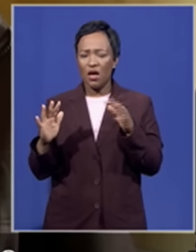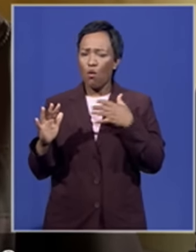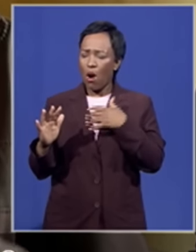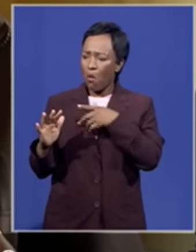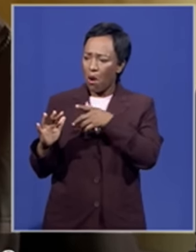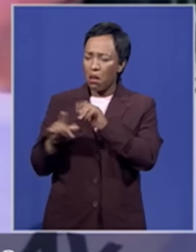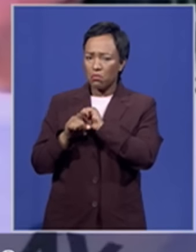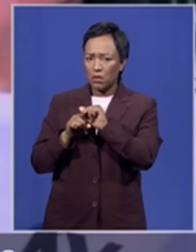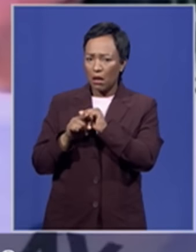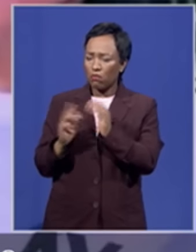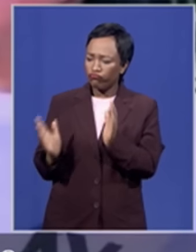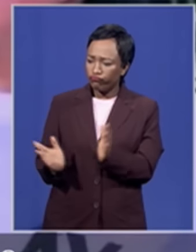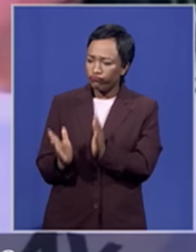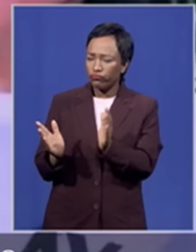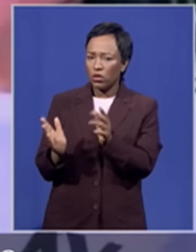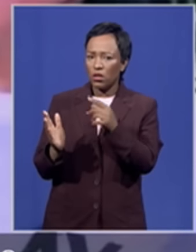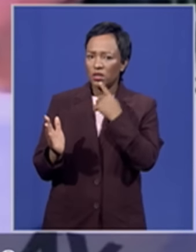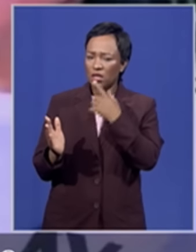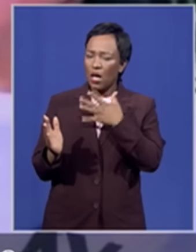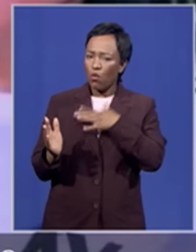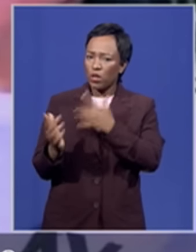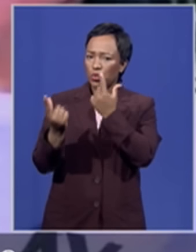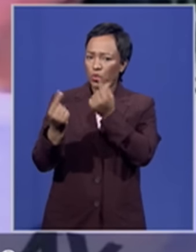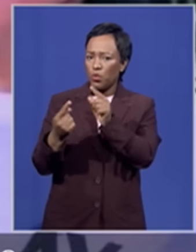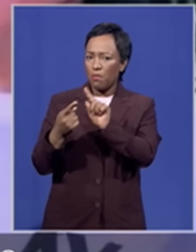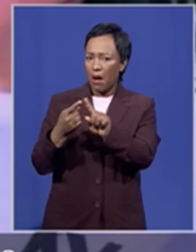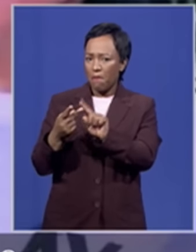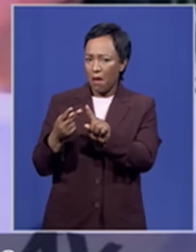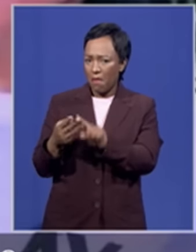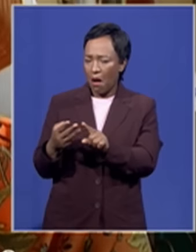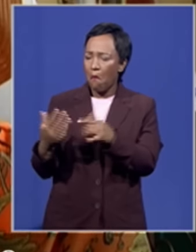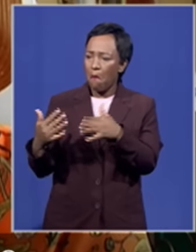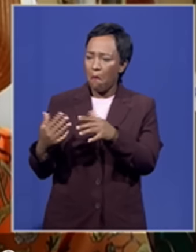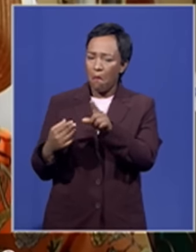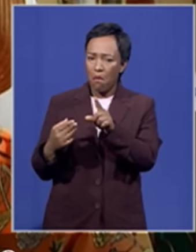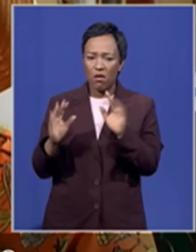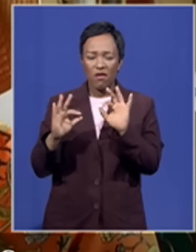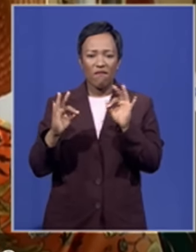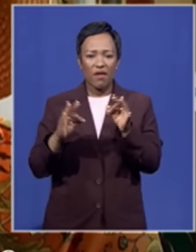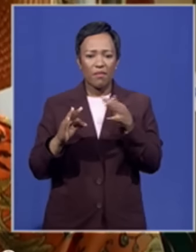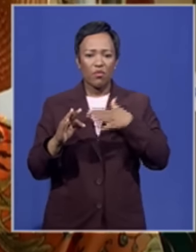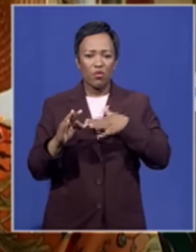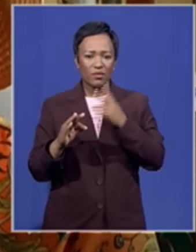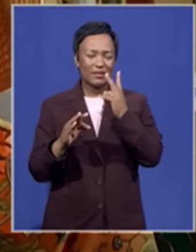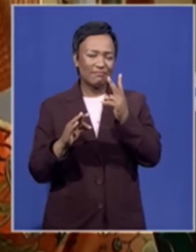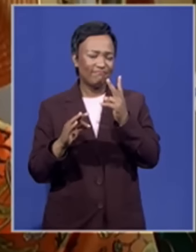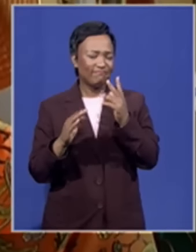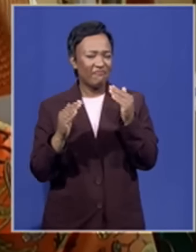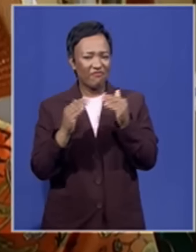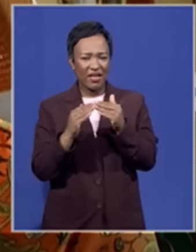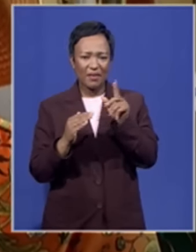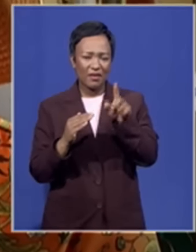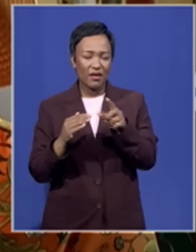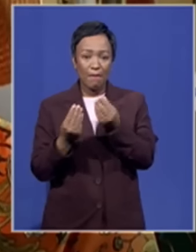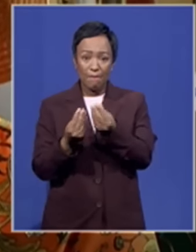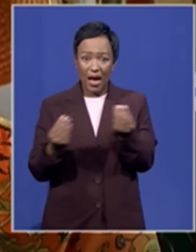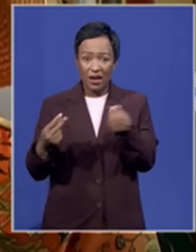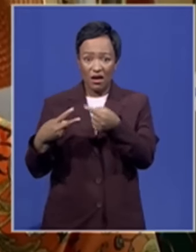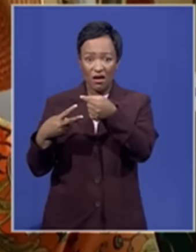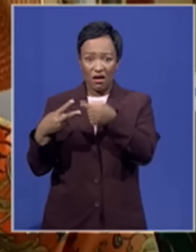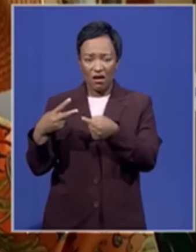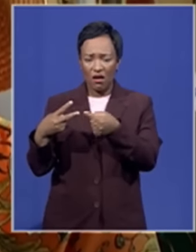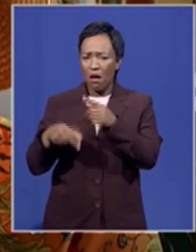gore nna motswadi ke nyako ria se swana go se jwale ka family re nyako bona go phethagala toka ka bana ba khotse bana ba a se bana ba